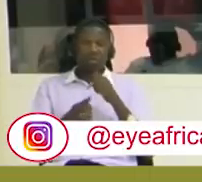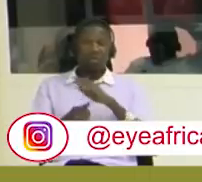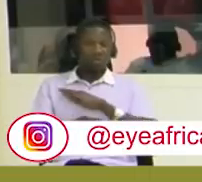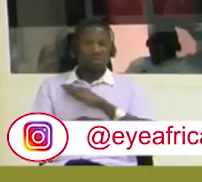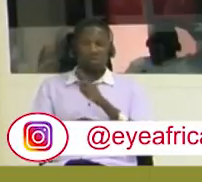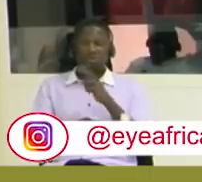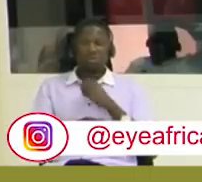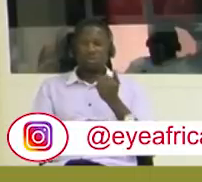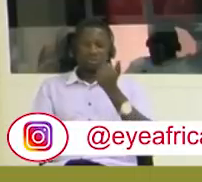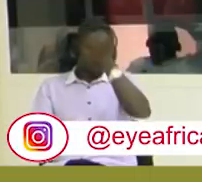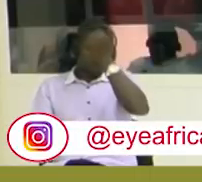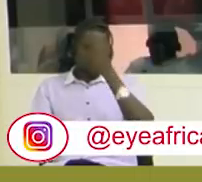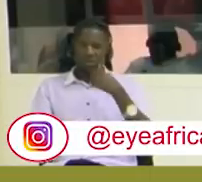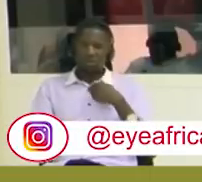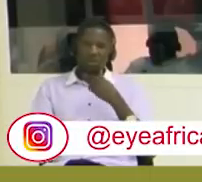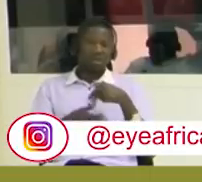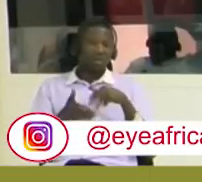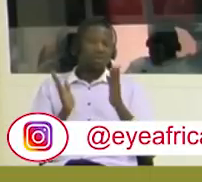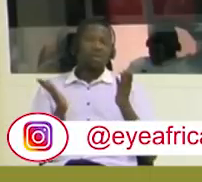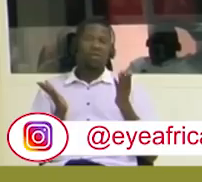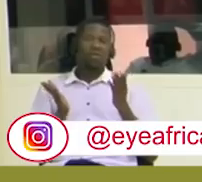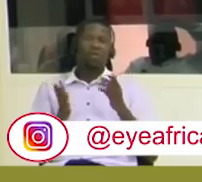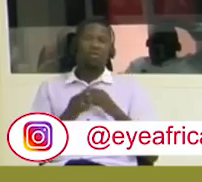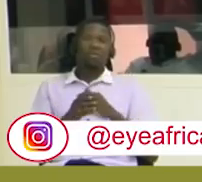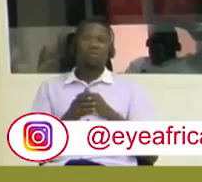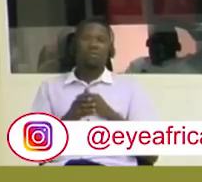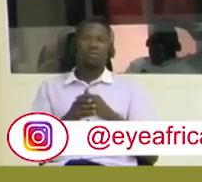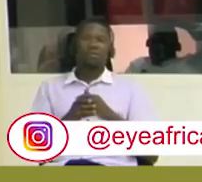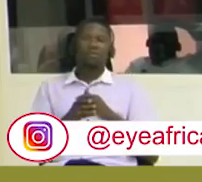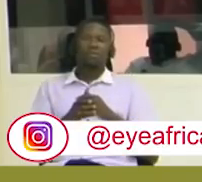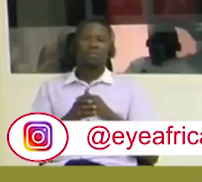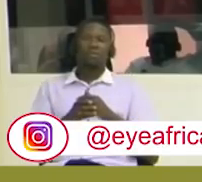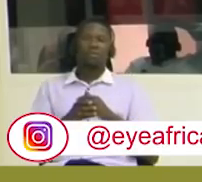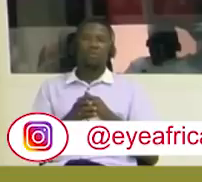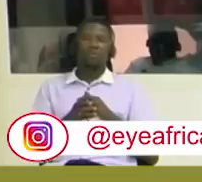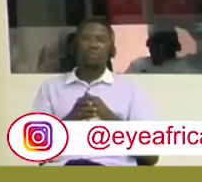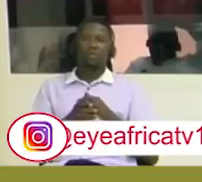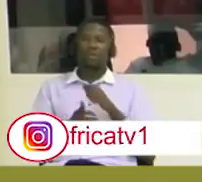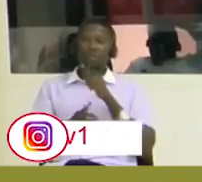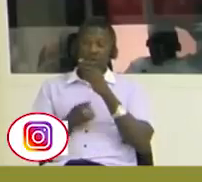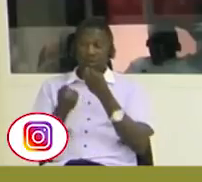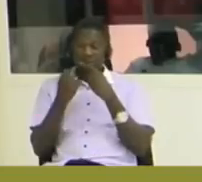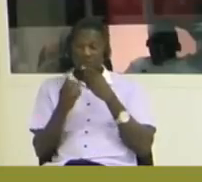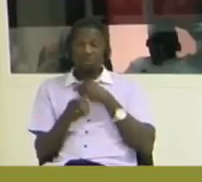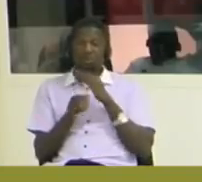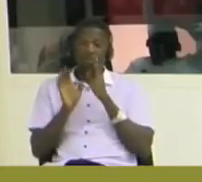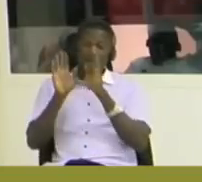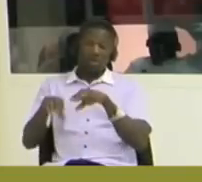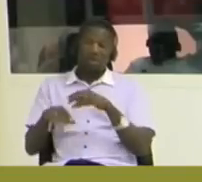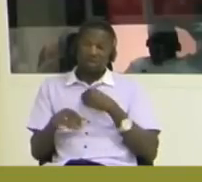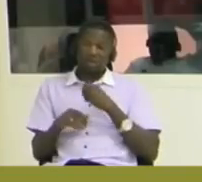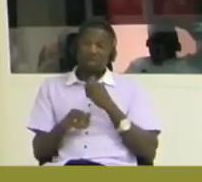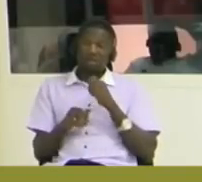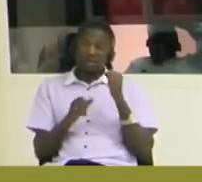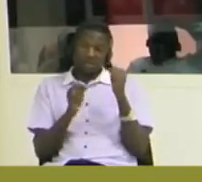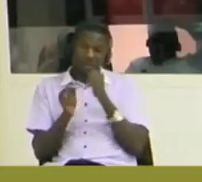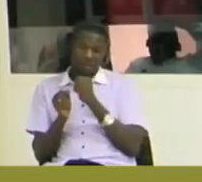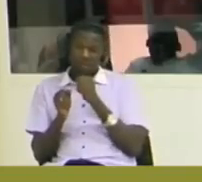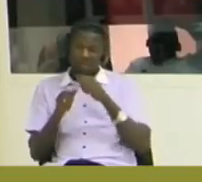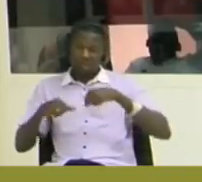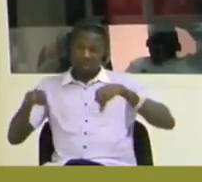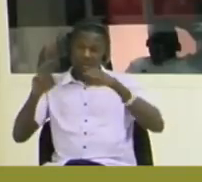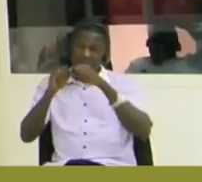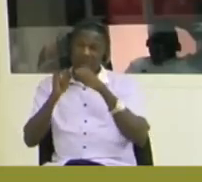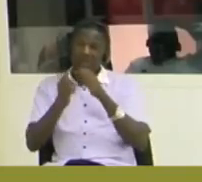that stupid either. You're telling us you would not be dropped off at a crime scene? Yes, sir. So that was a crime scene, wasn't it? No, but